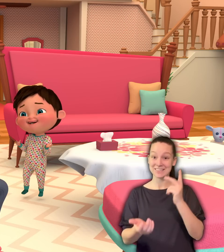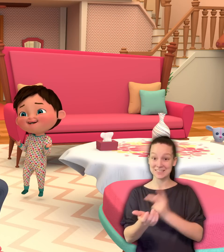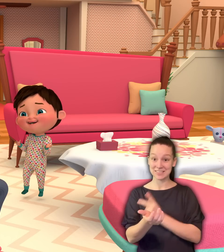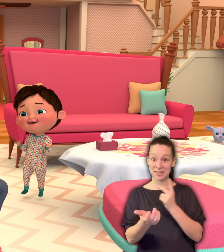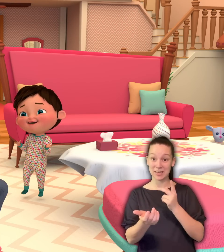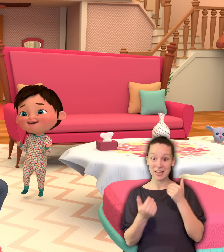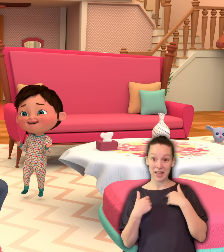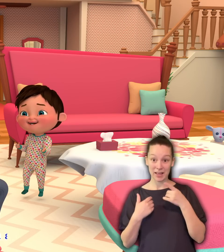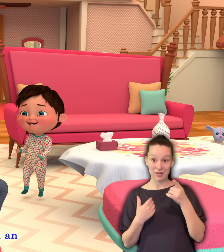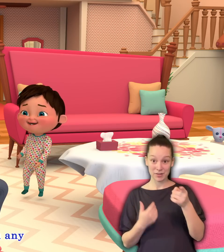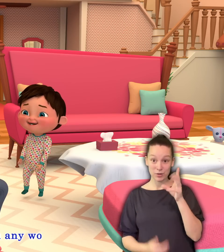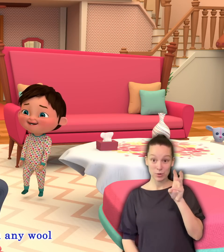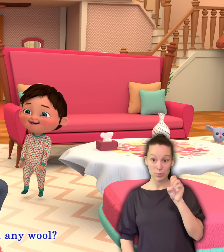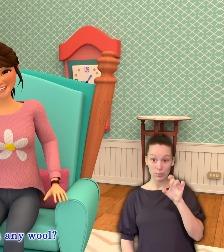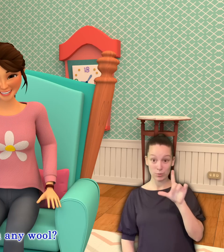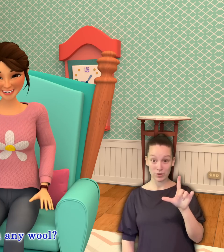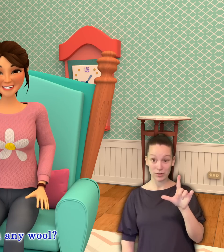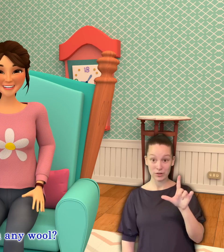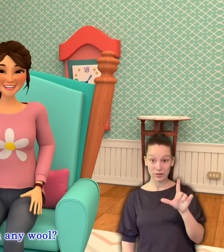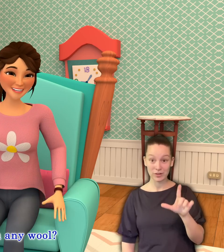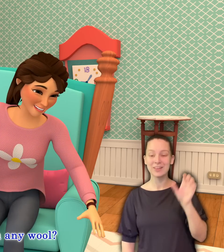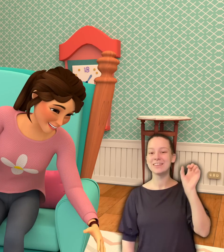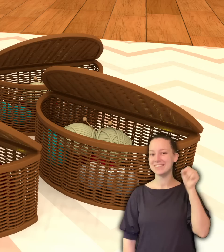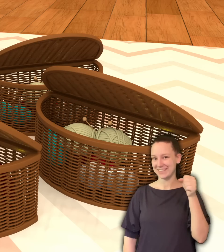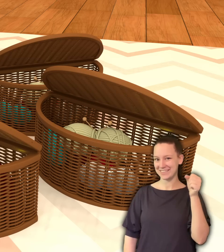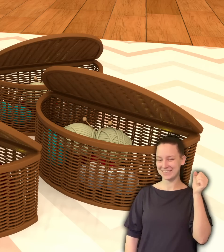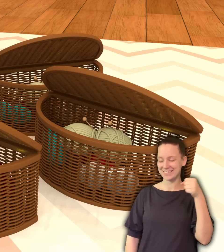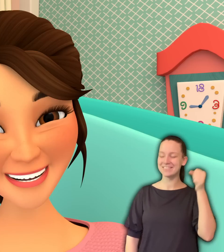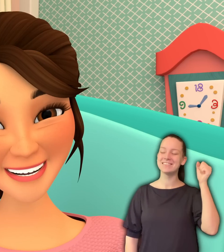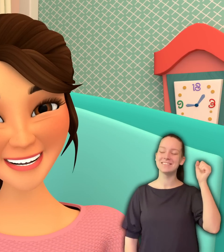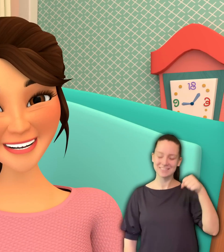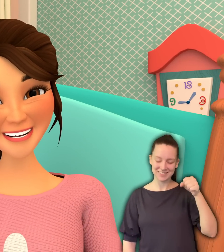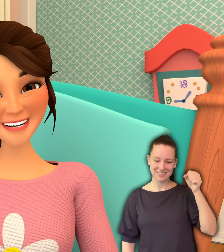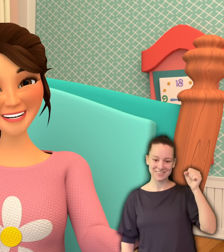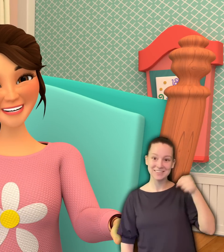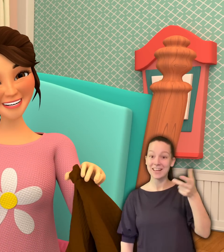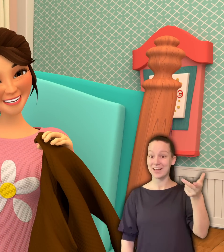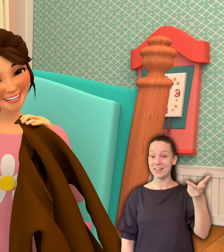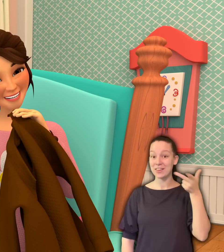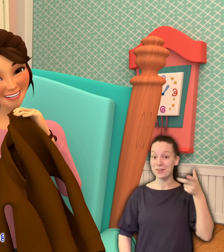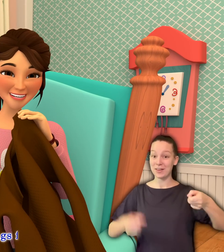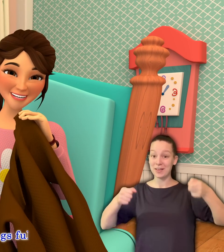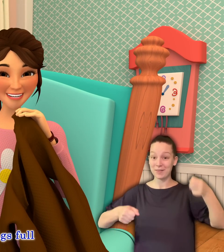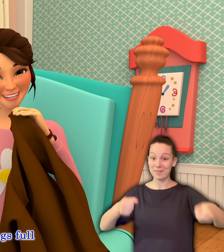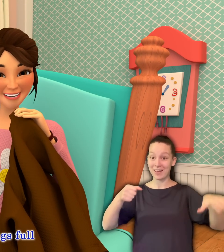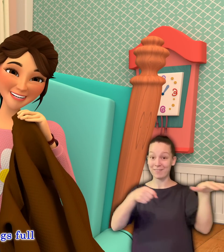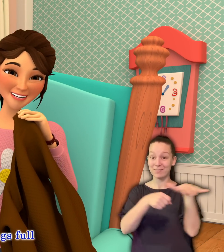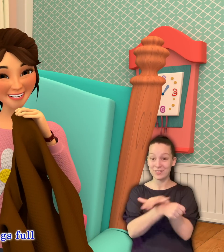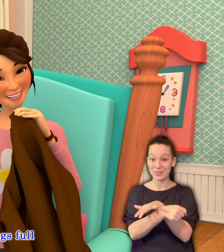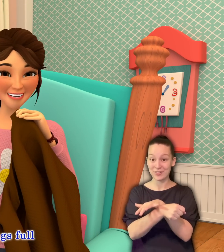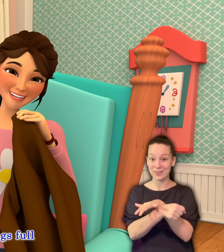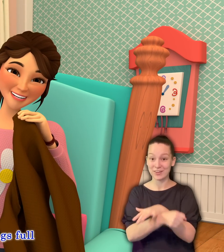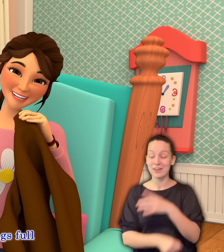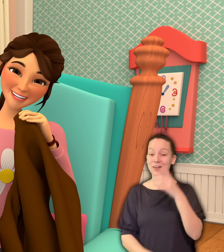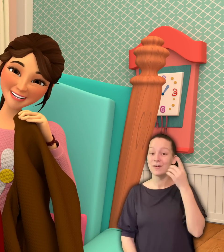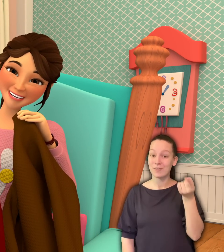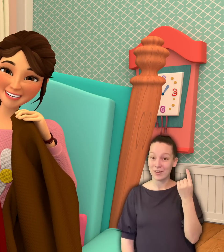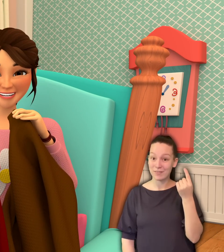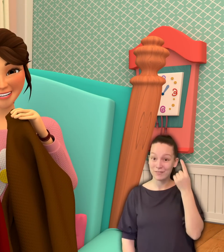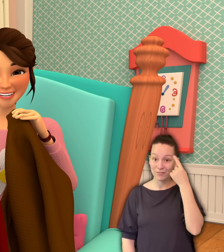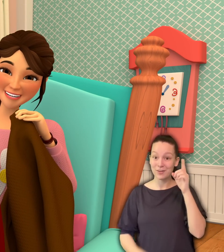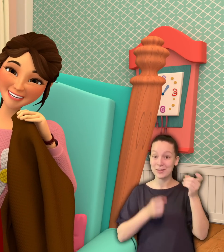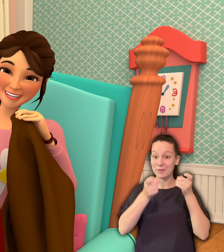Baba black sheep, have you any wool? Yes sir, 3 bags